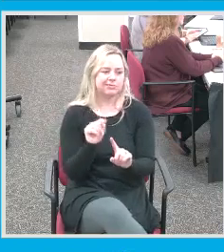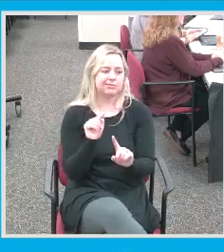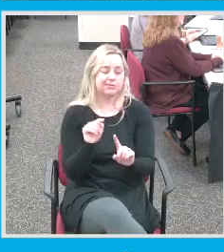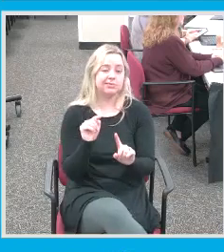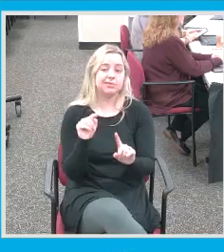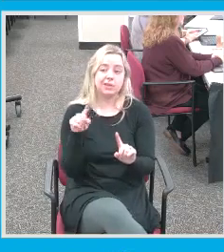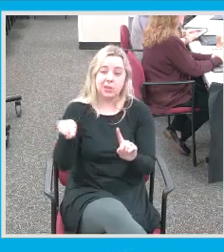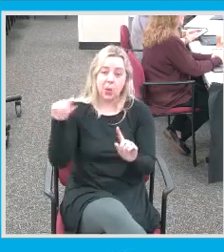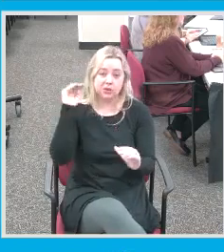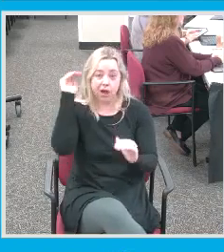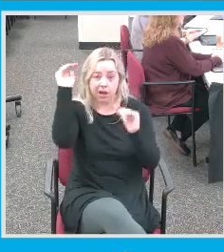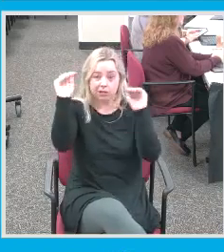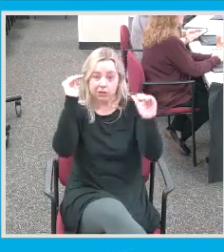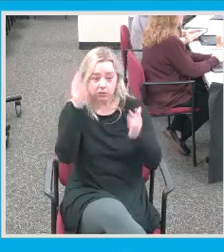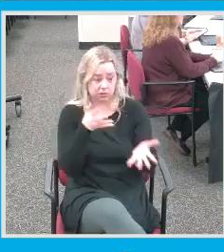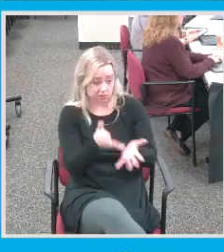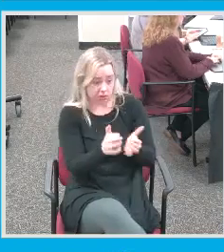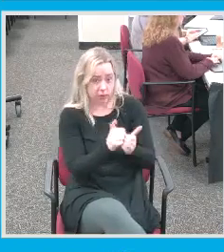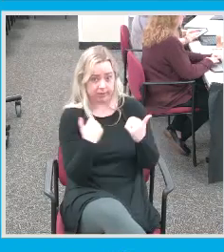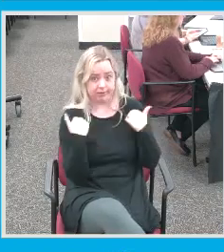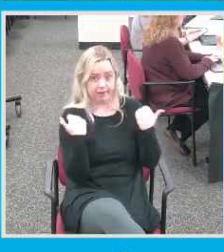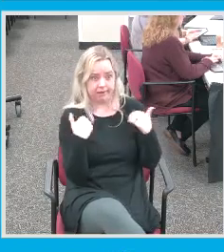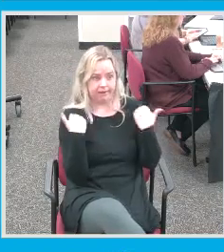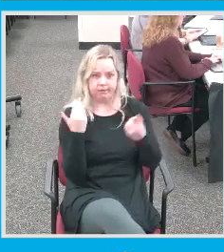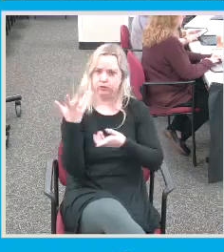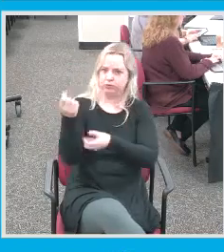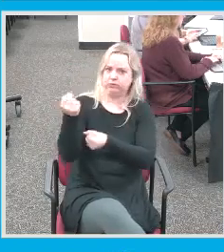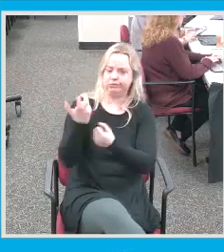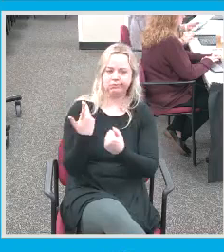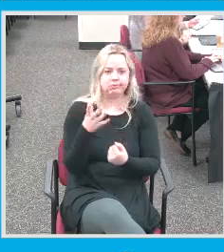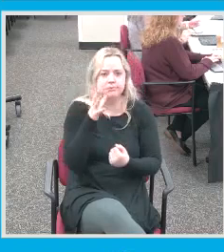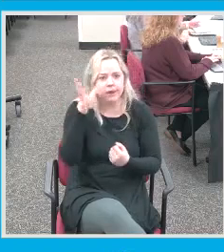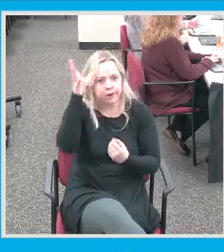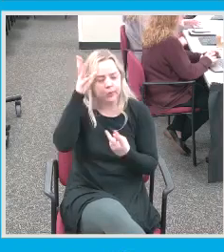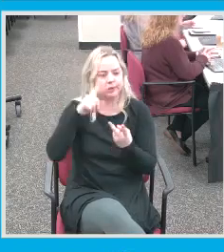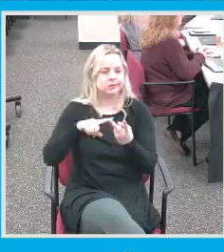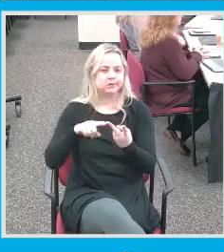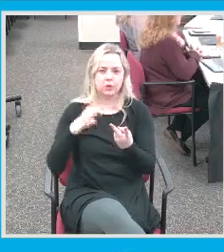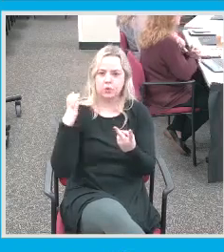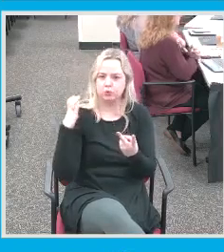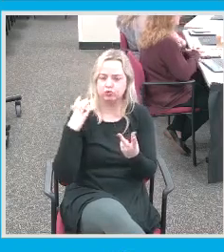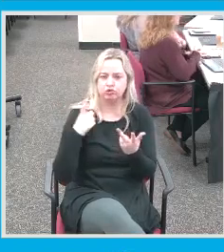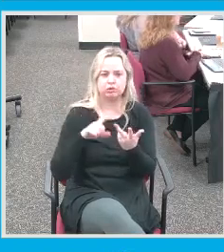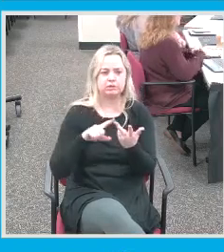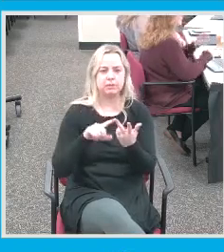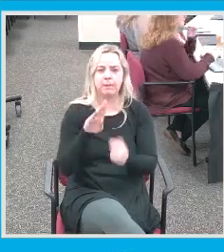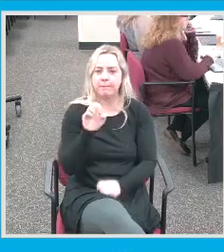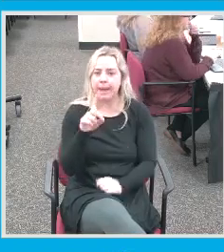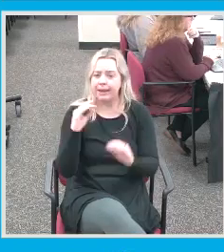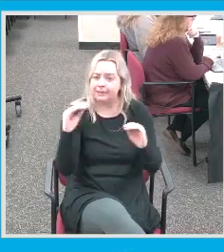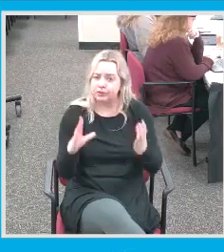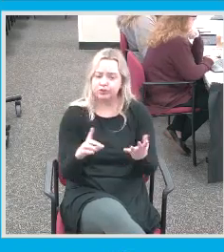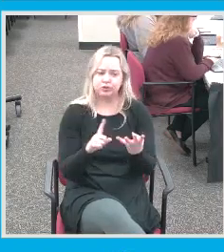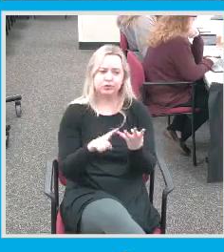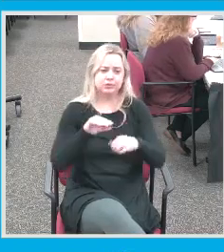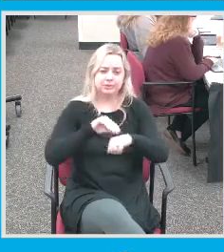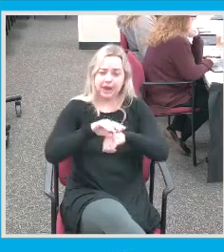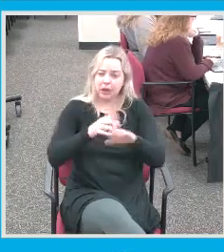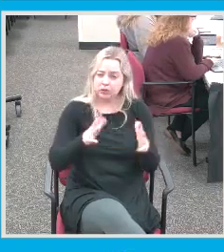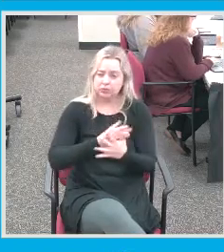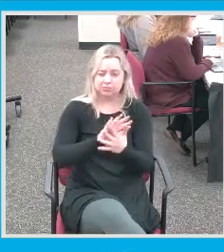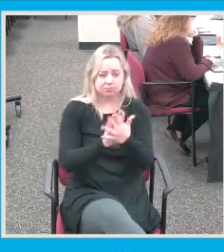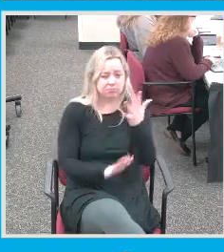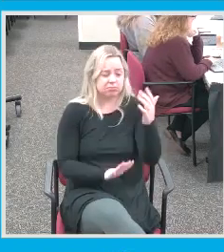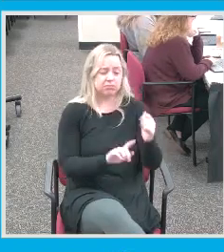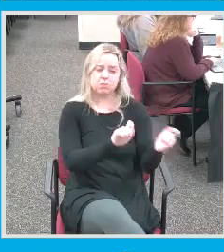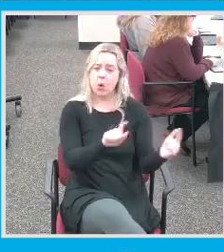that are working with these young people, they're trusted adults. Parents are trusted adults. Coaches, it could be your band teacher, it could be a counselor. Every kid